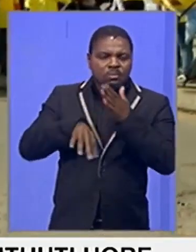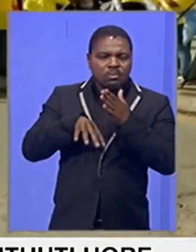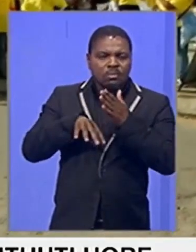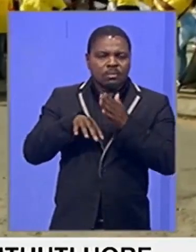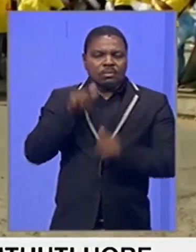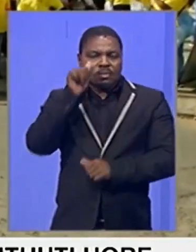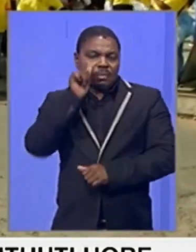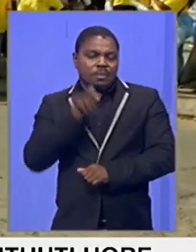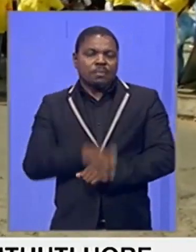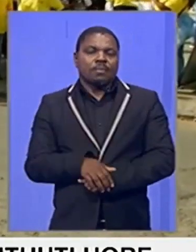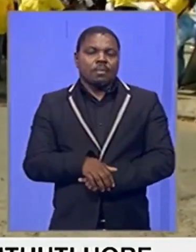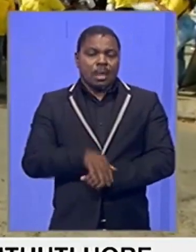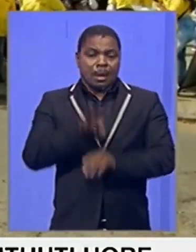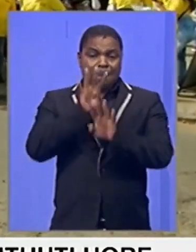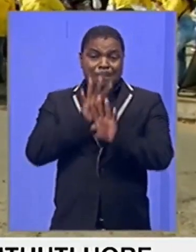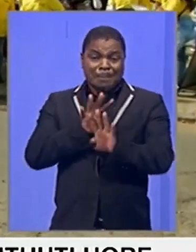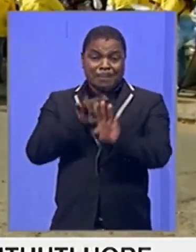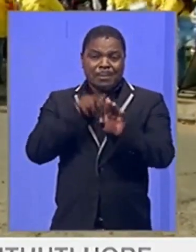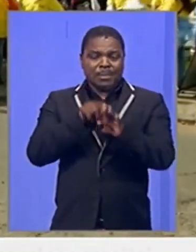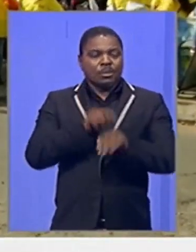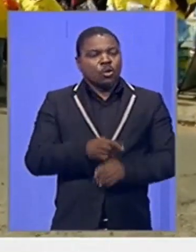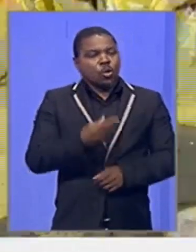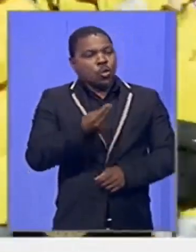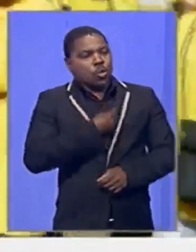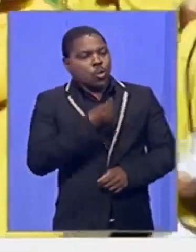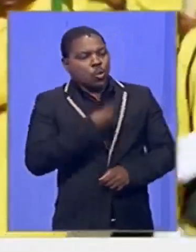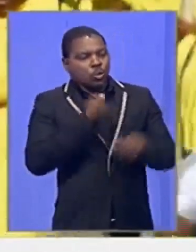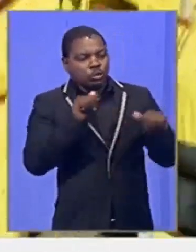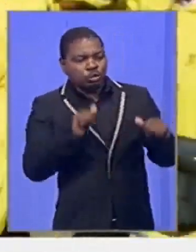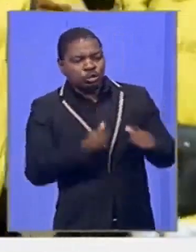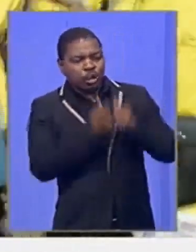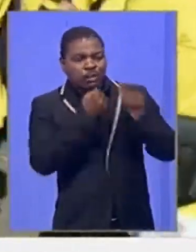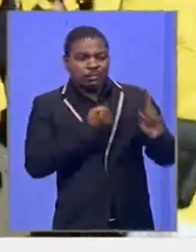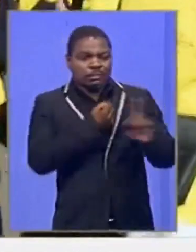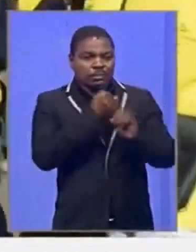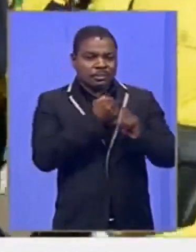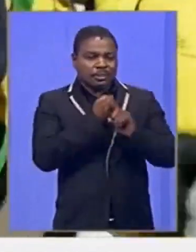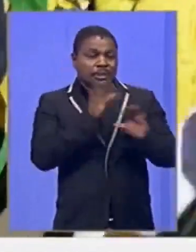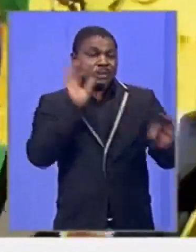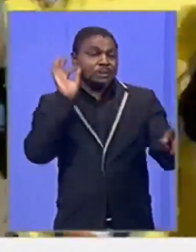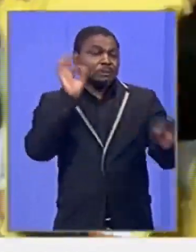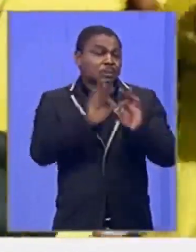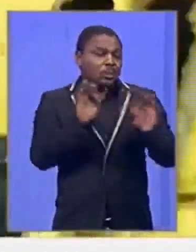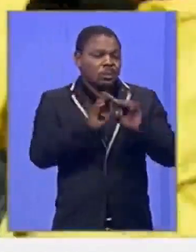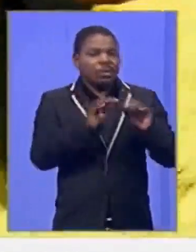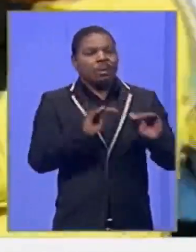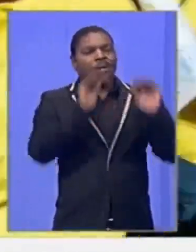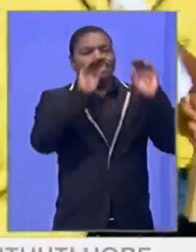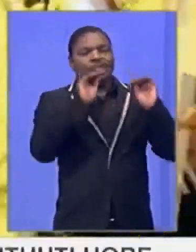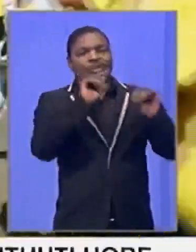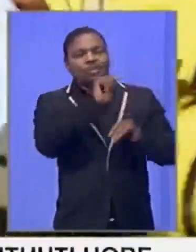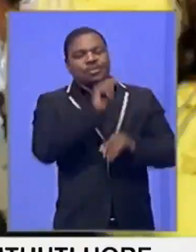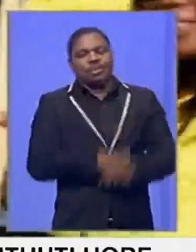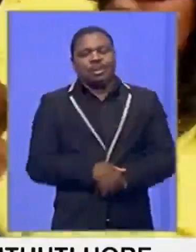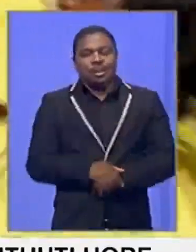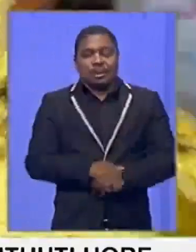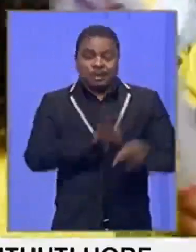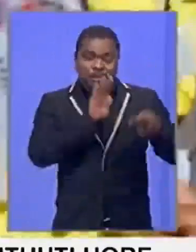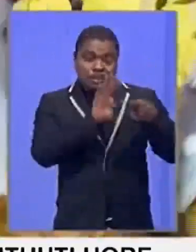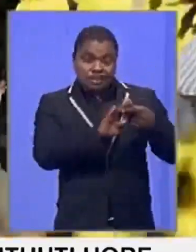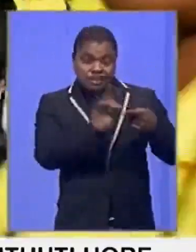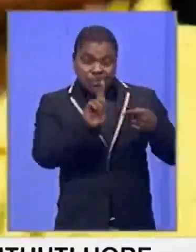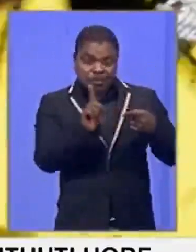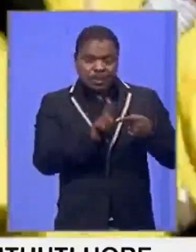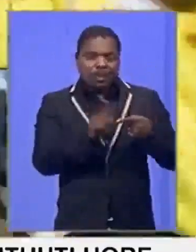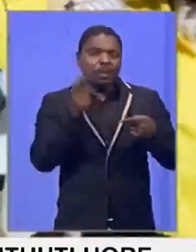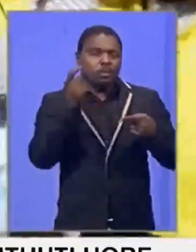Lena ke letsholo le kgahlano le diphephetso tse tobaneng le batjha haholoholo ditsheng tse phahameng tsa thuto. Tsona di akga ka hare